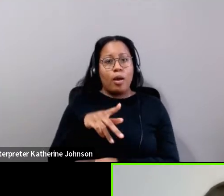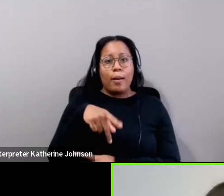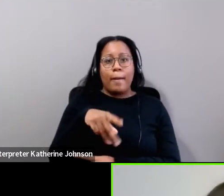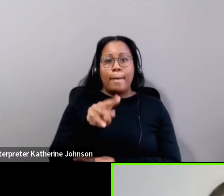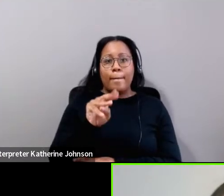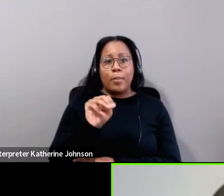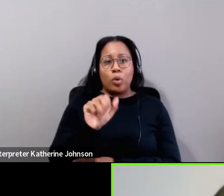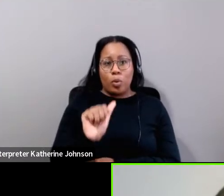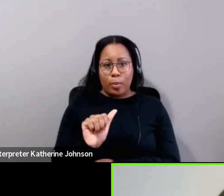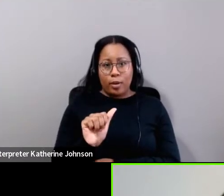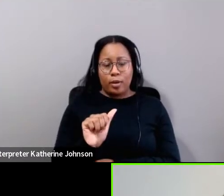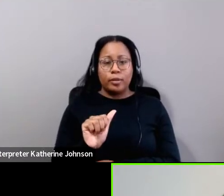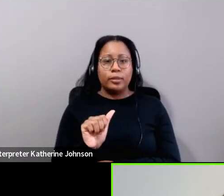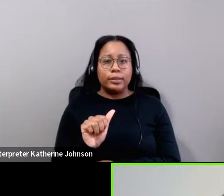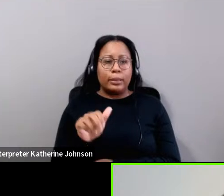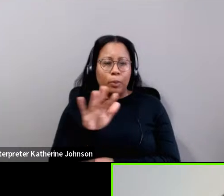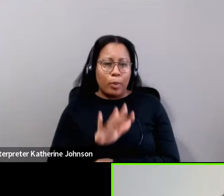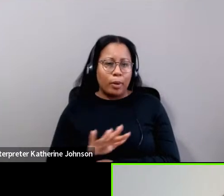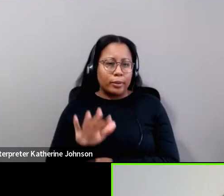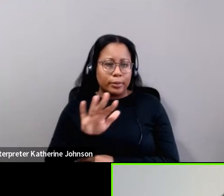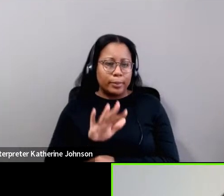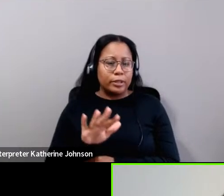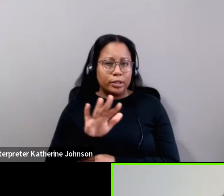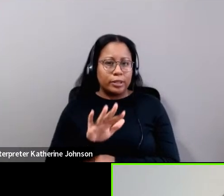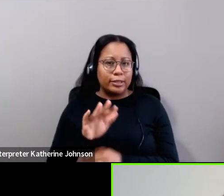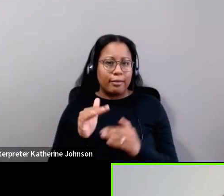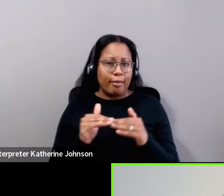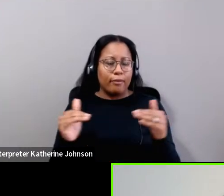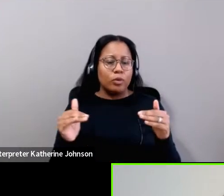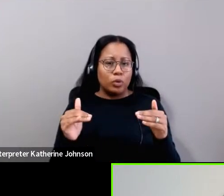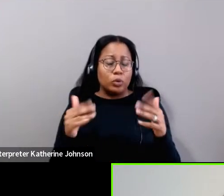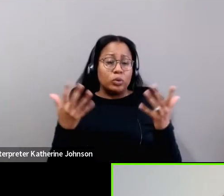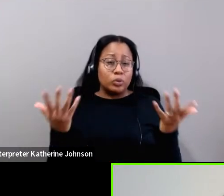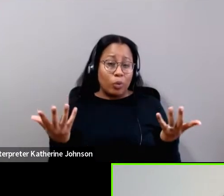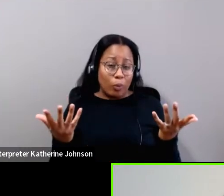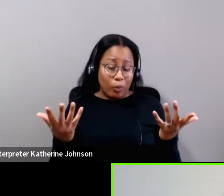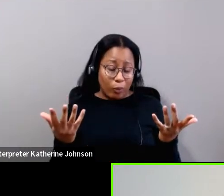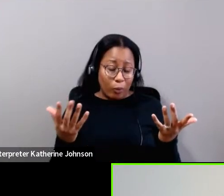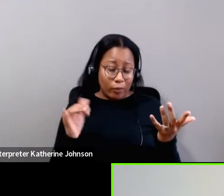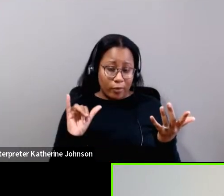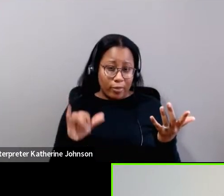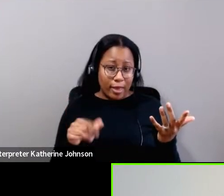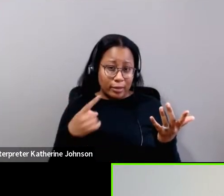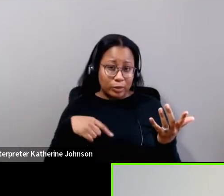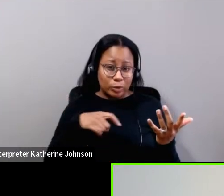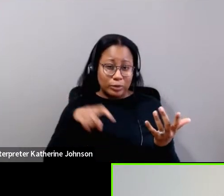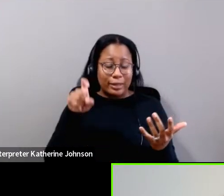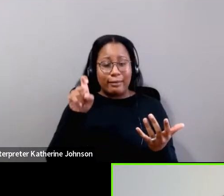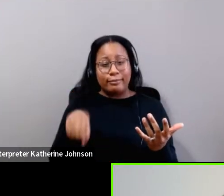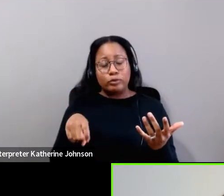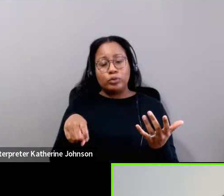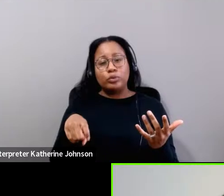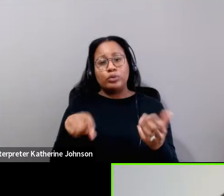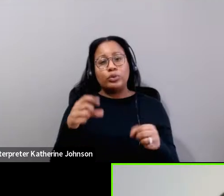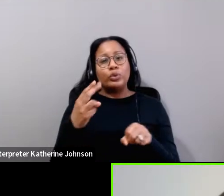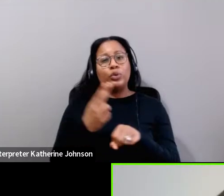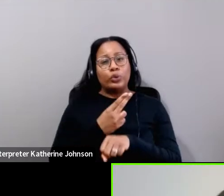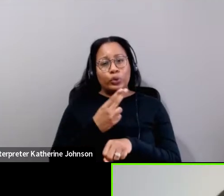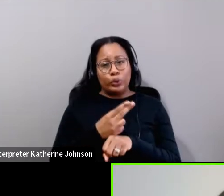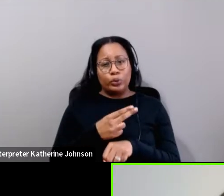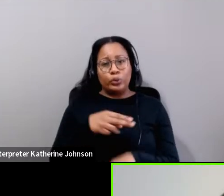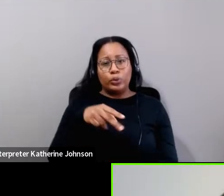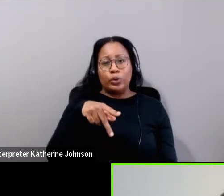or approximations of community district level. And so for those, we had to use the